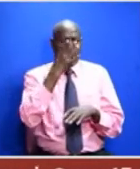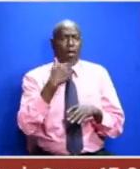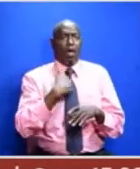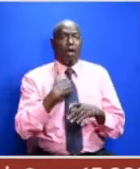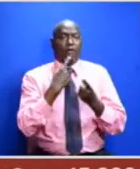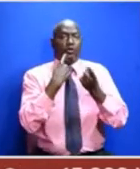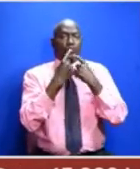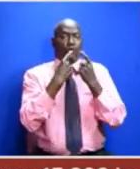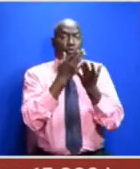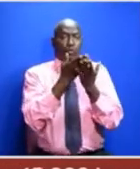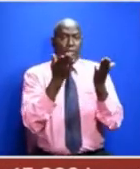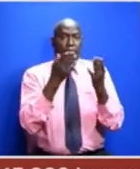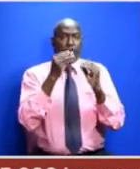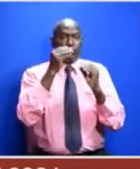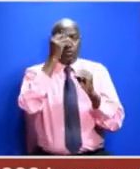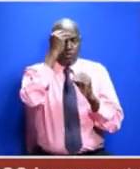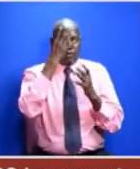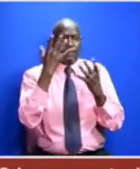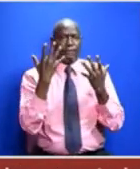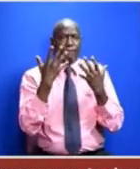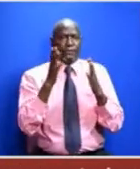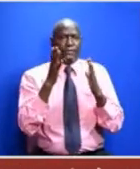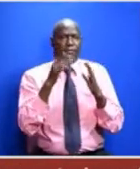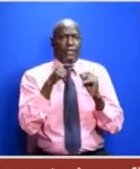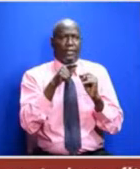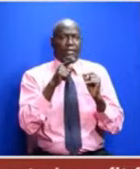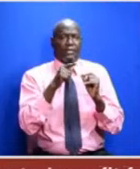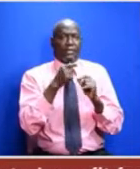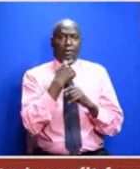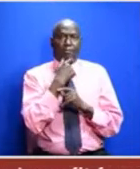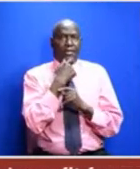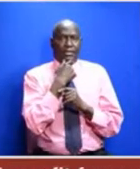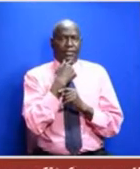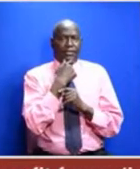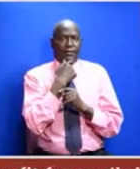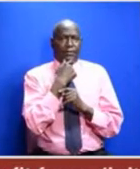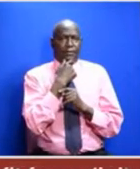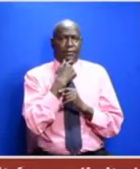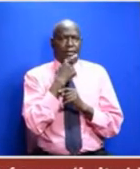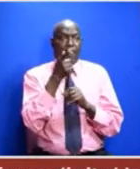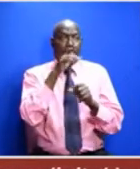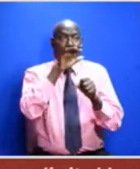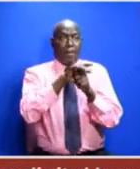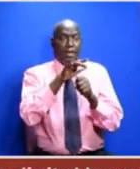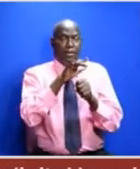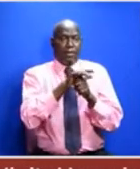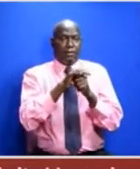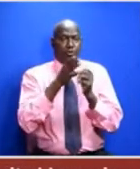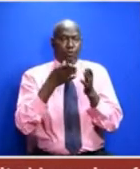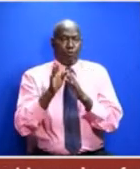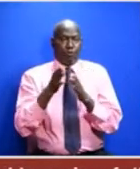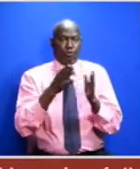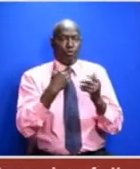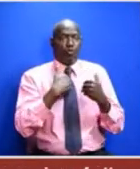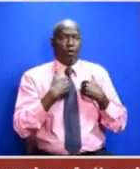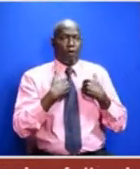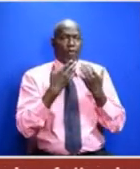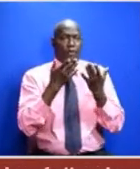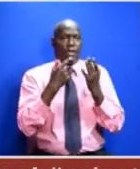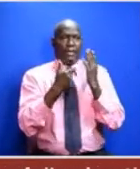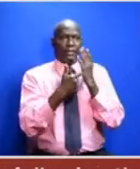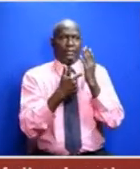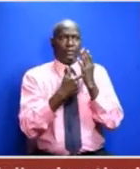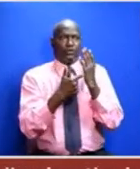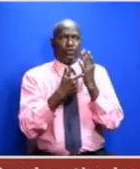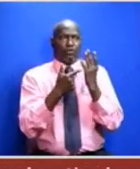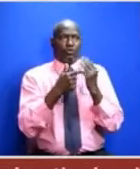have talked to these students here, and it is amazing the abundance of opportunities that we have on